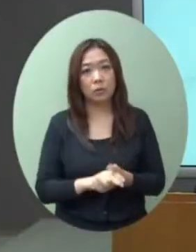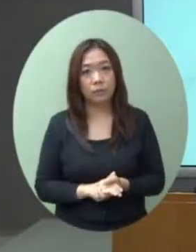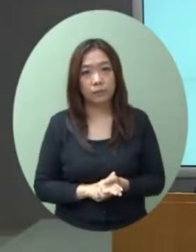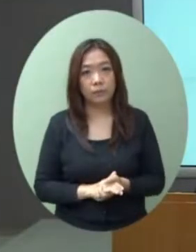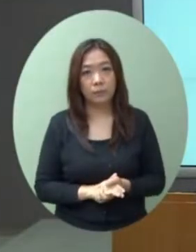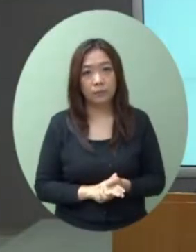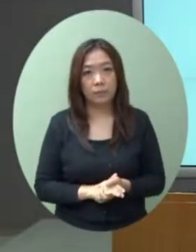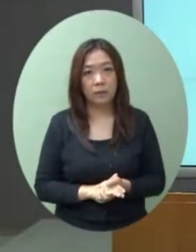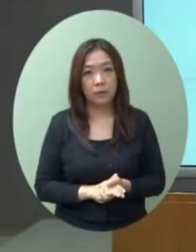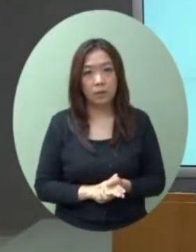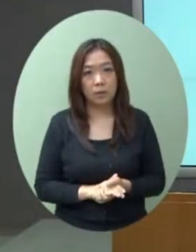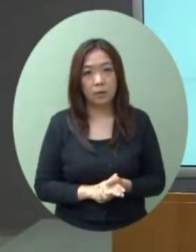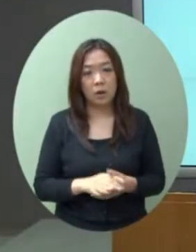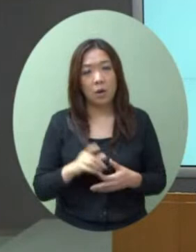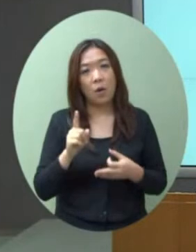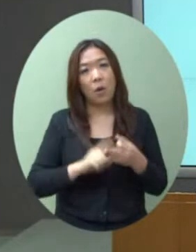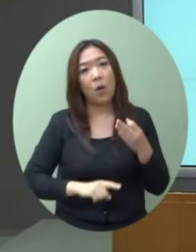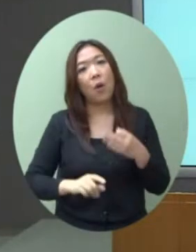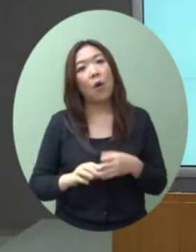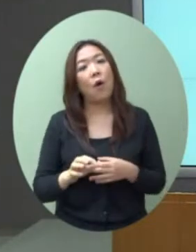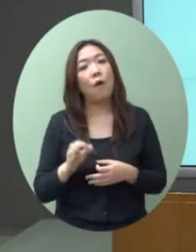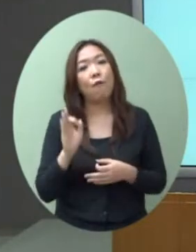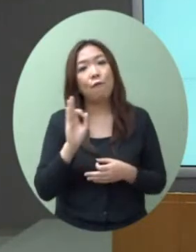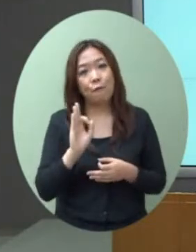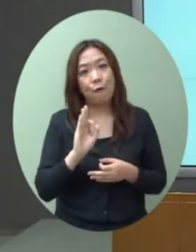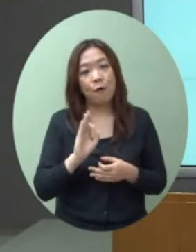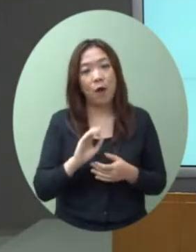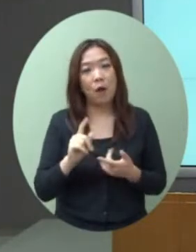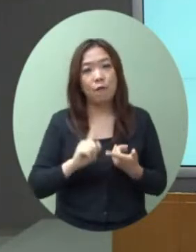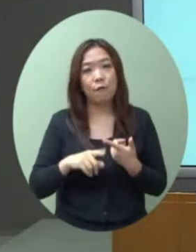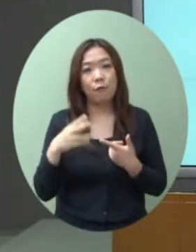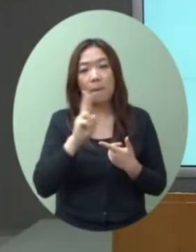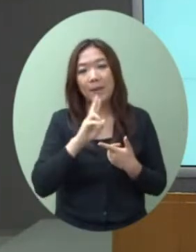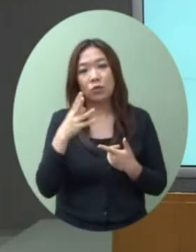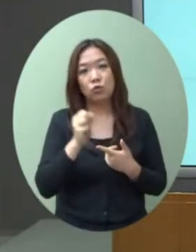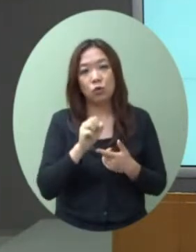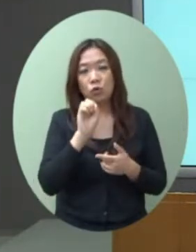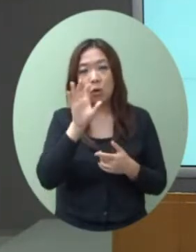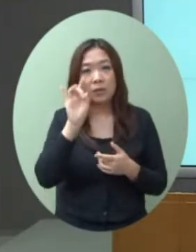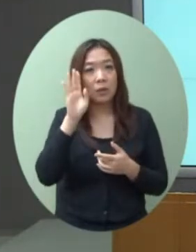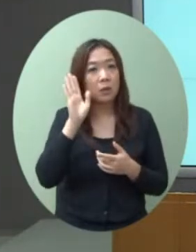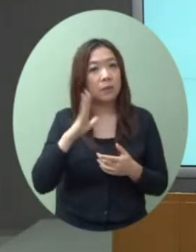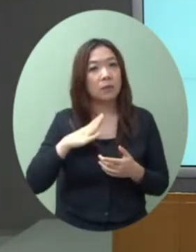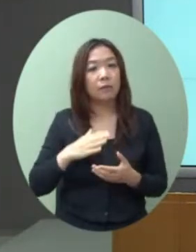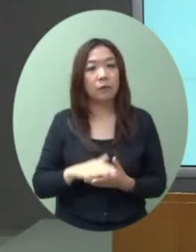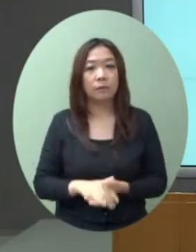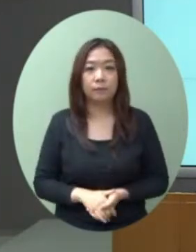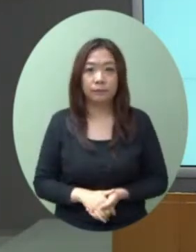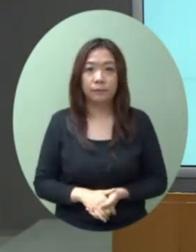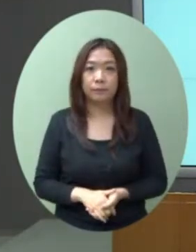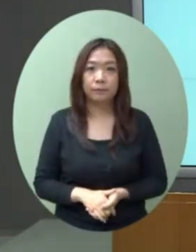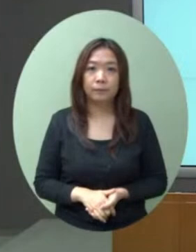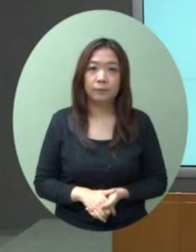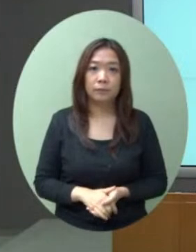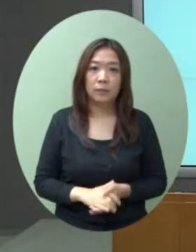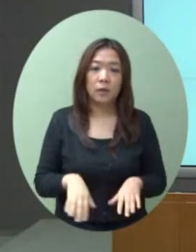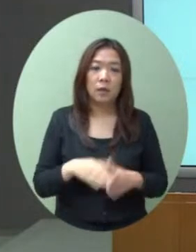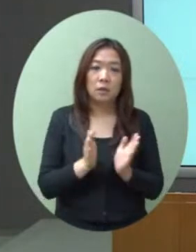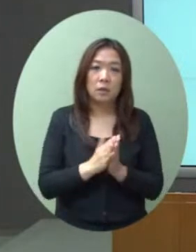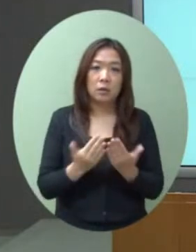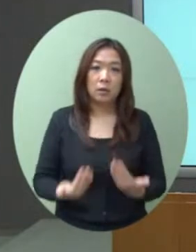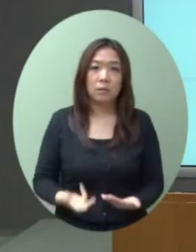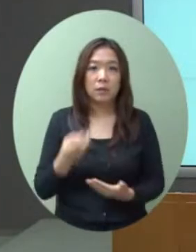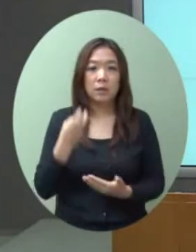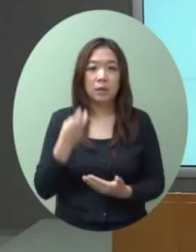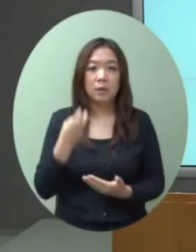simultaneous with the PCR test results. I would defer to the Secretary for Health and Mr. Fong to talk about the